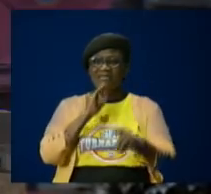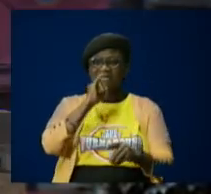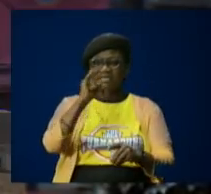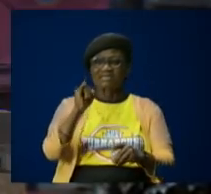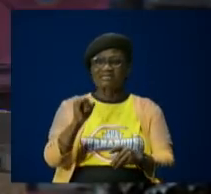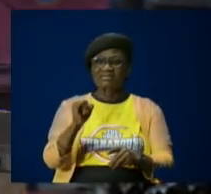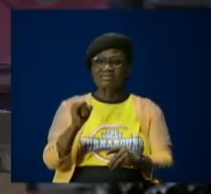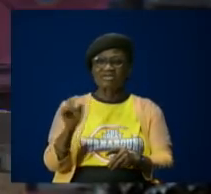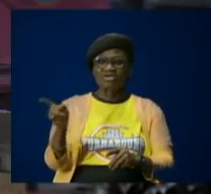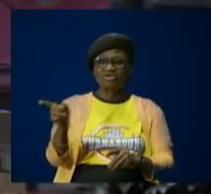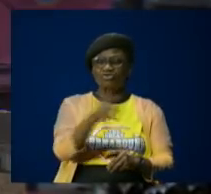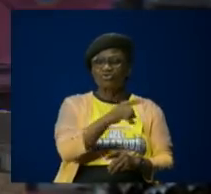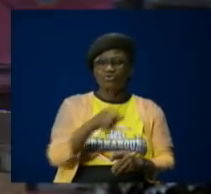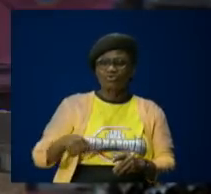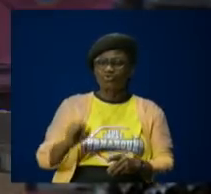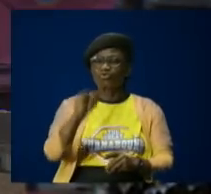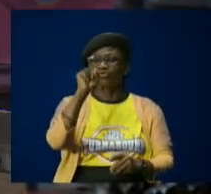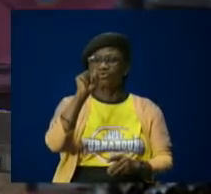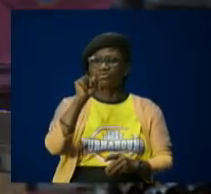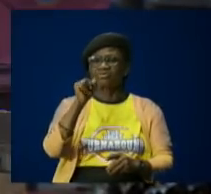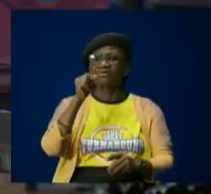Peace.